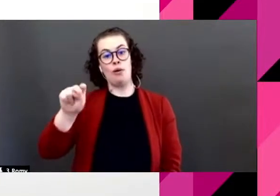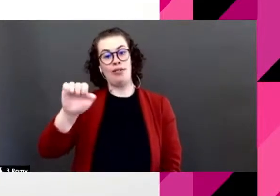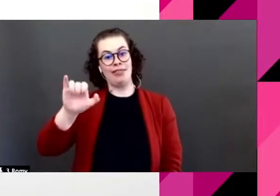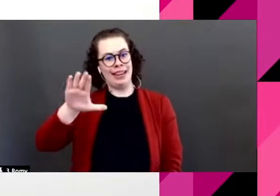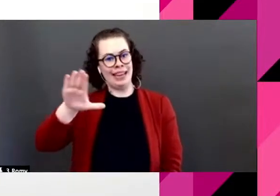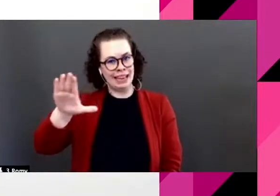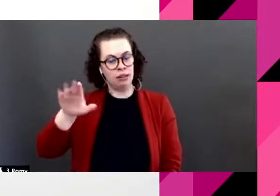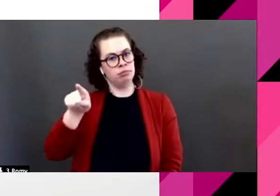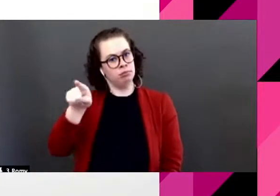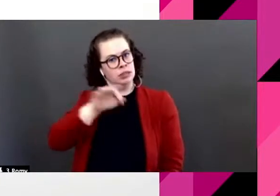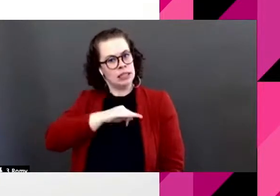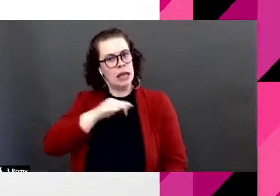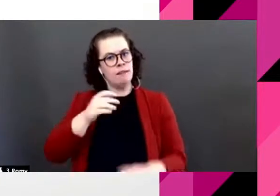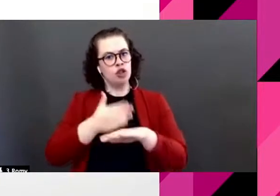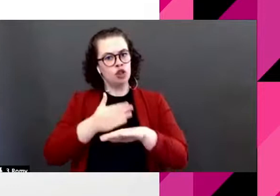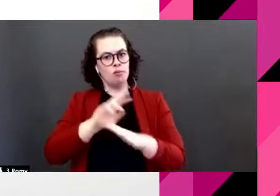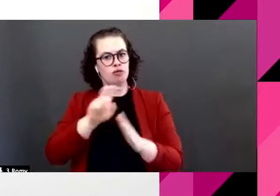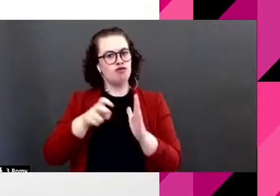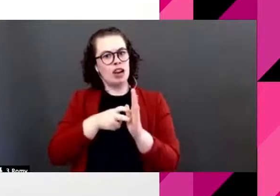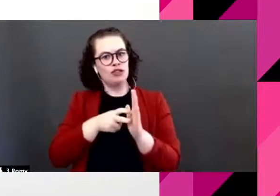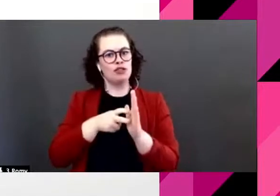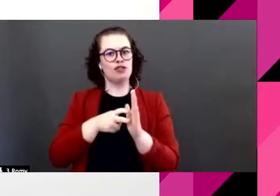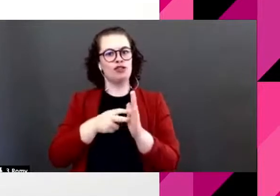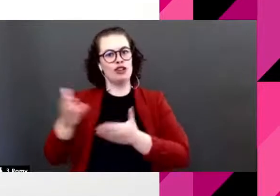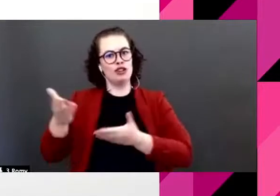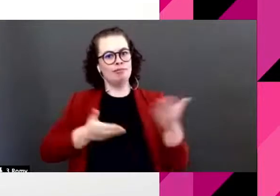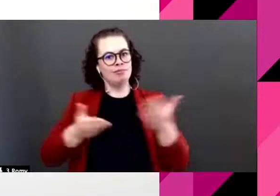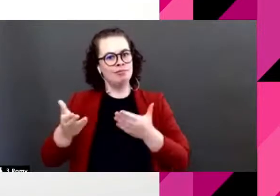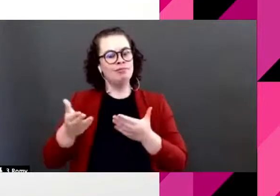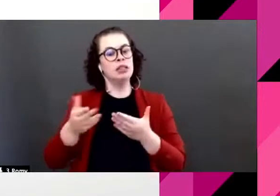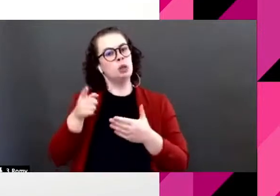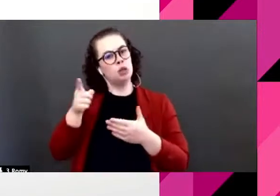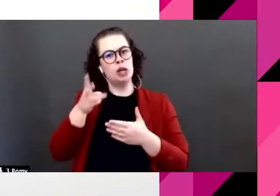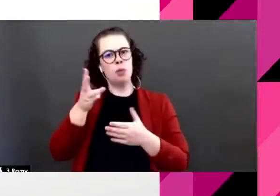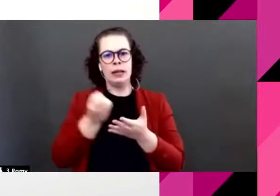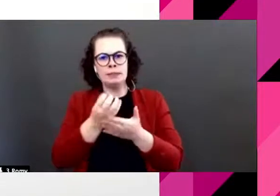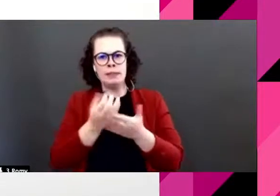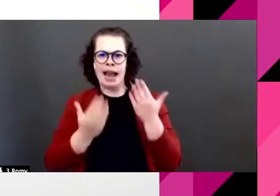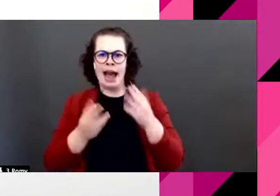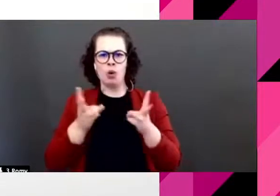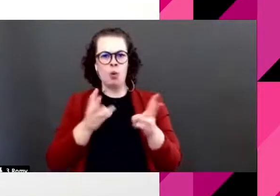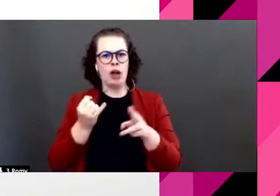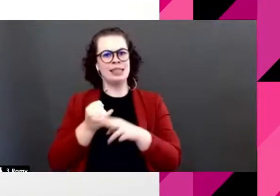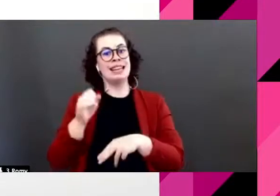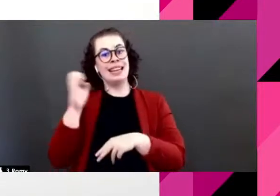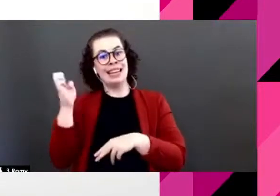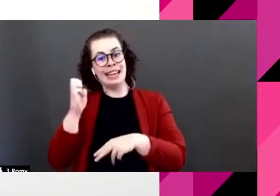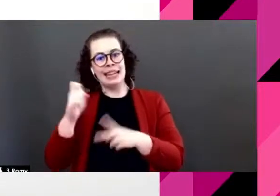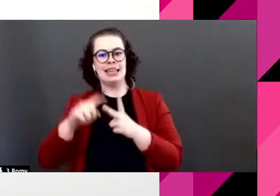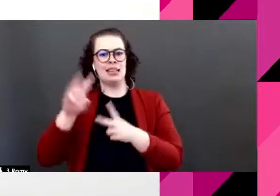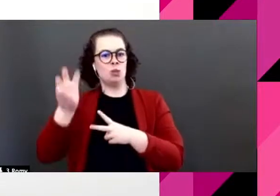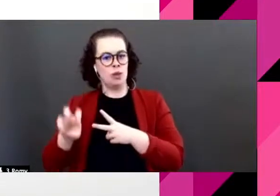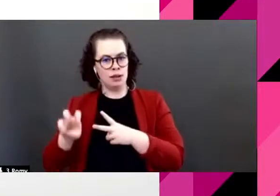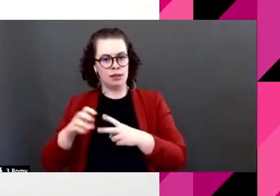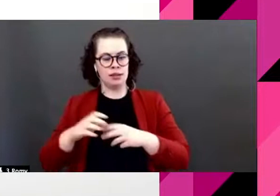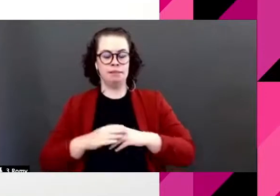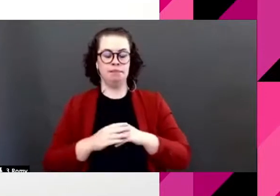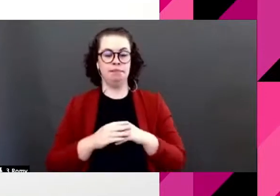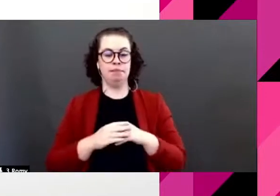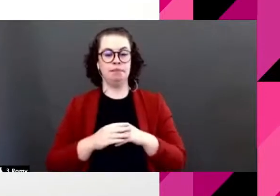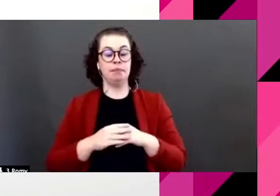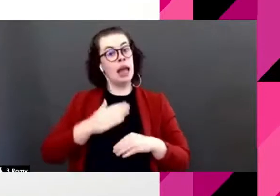a similar scheme works in England and Wales. The National Disability Inclusion Strategy